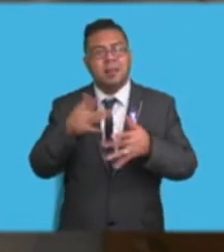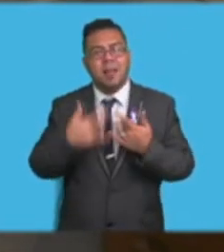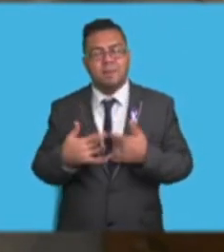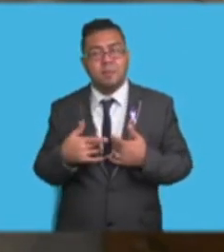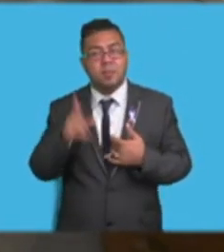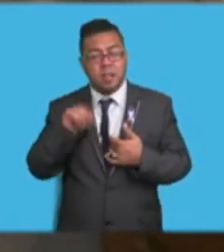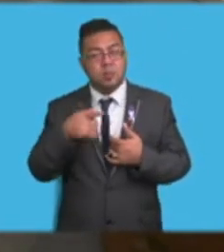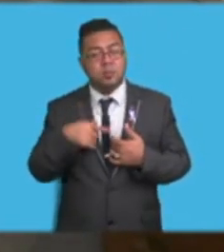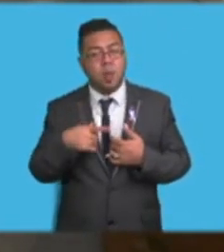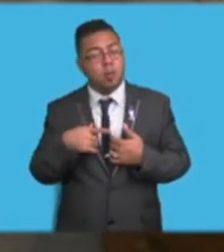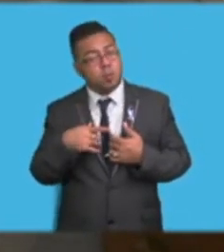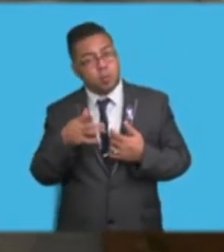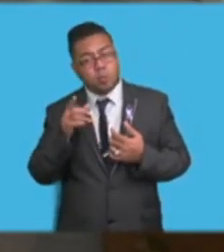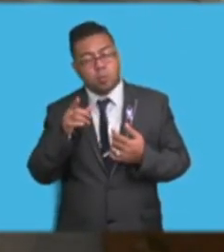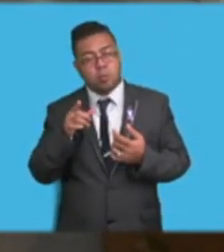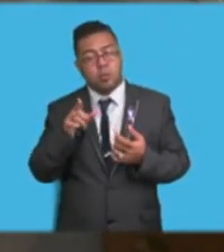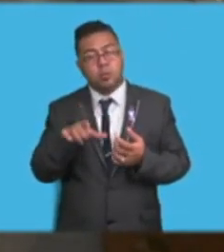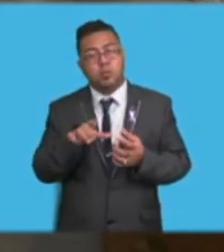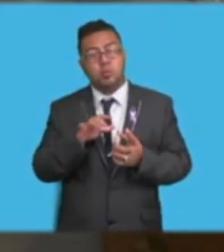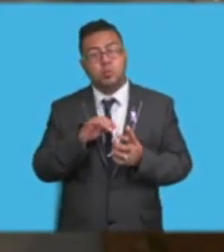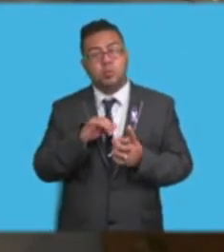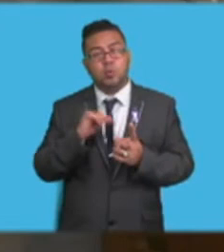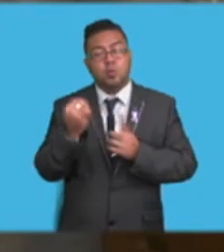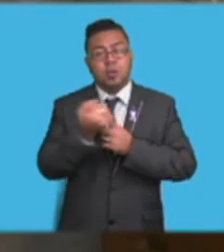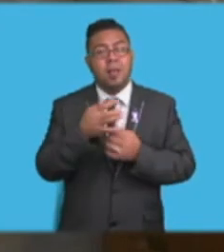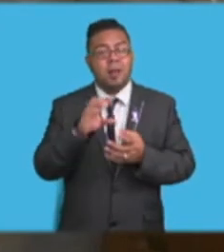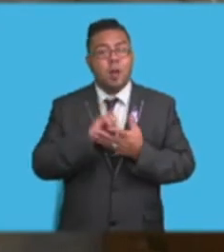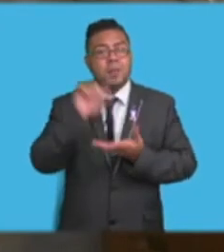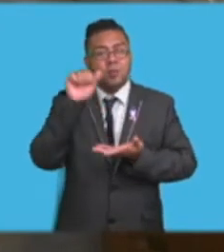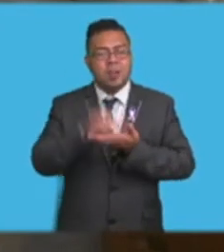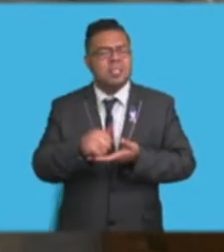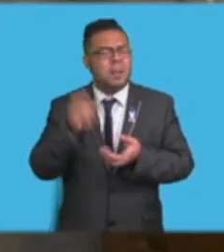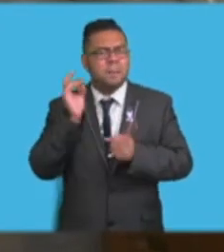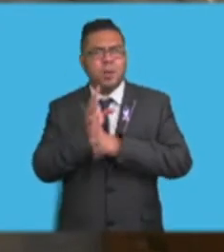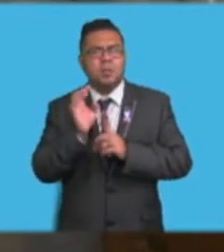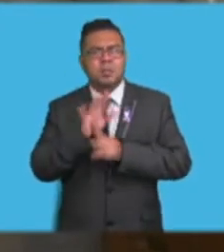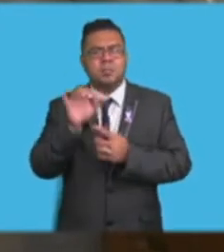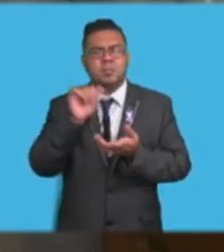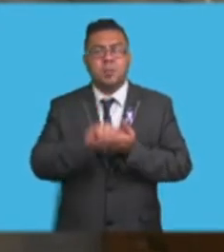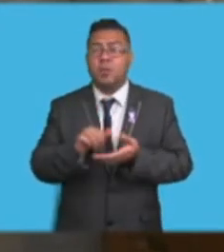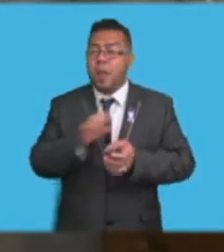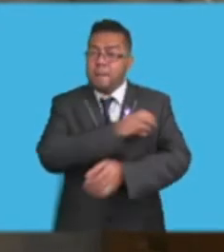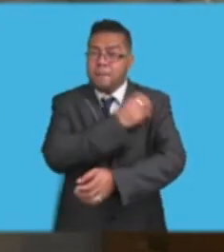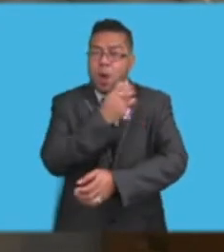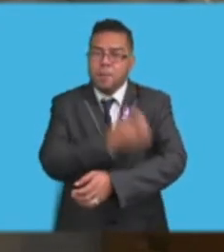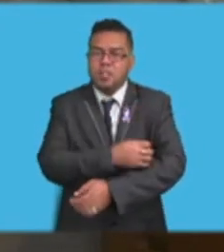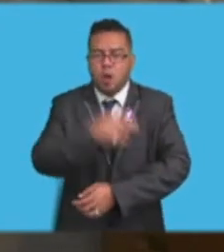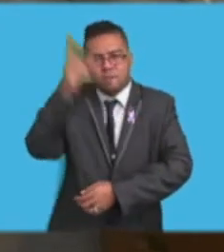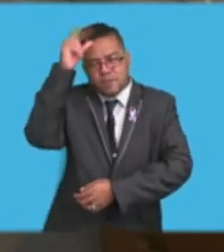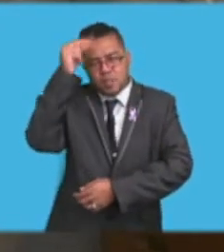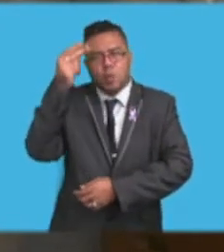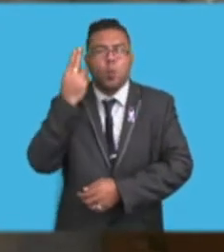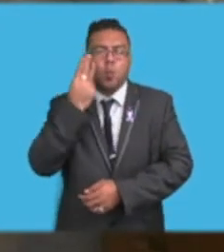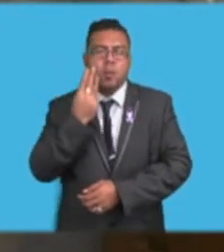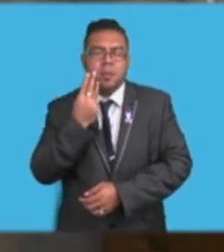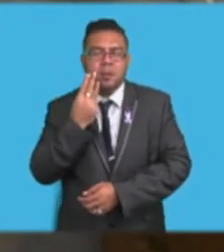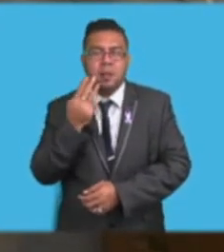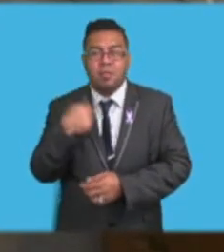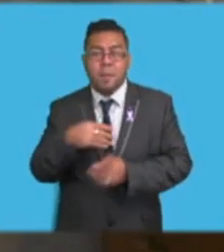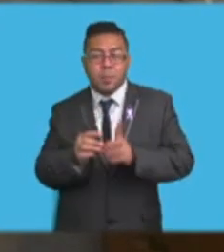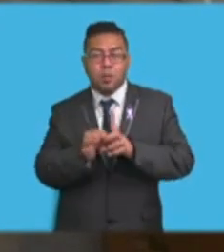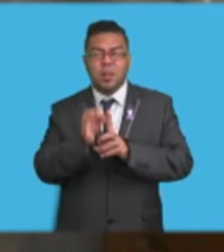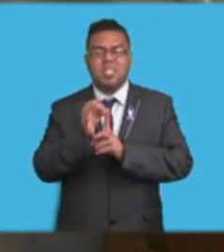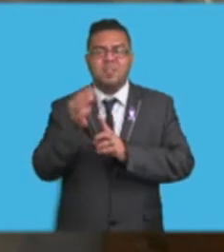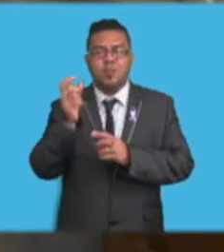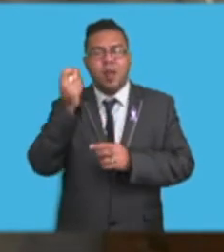socio-economic rights under the 2013 Constitution is such an important platform for the empowerment of Fijian women. The progressive realization of